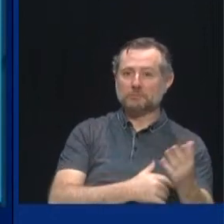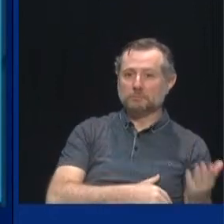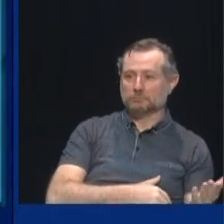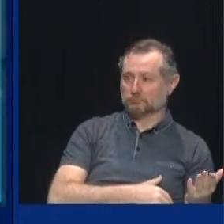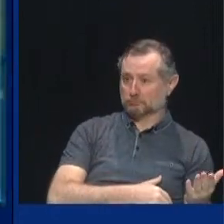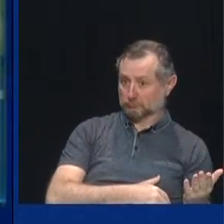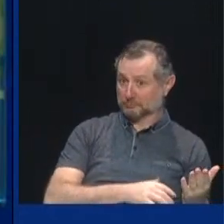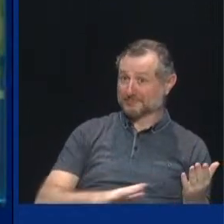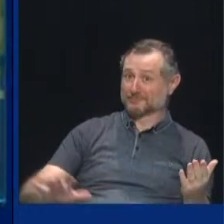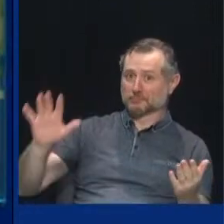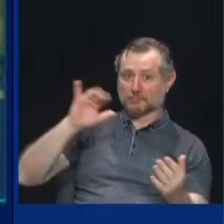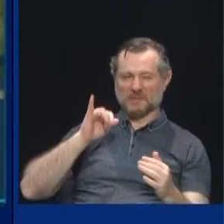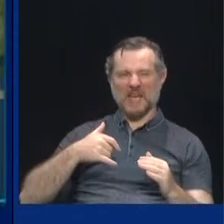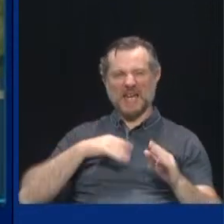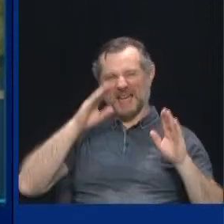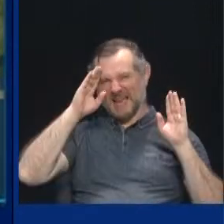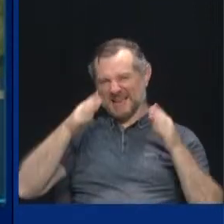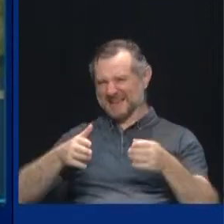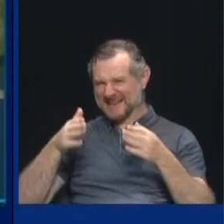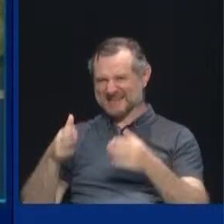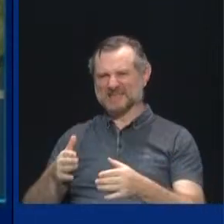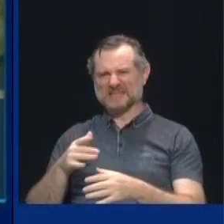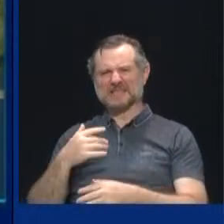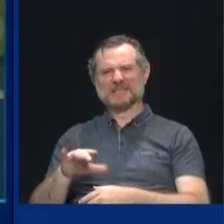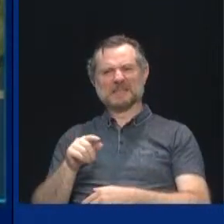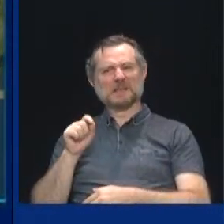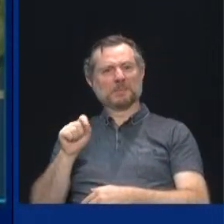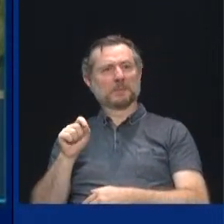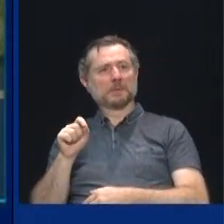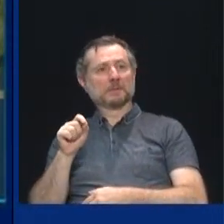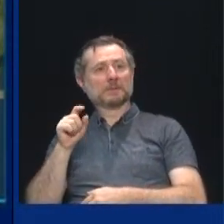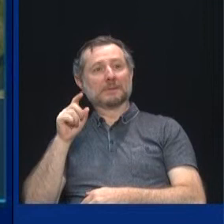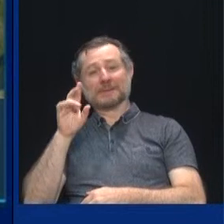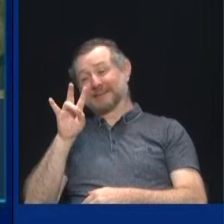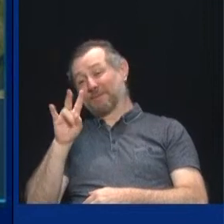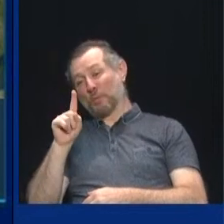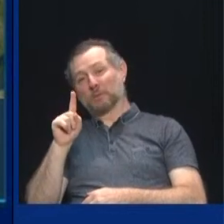those 117 zip codes. In New York City,